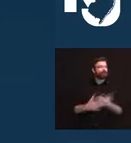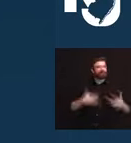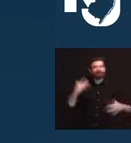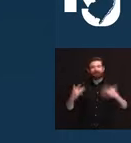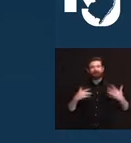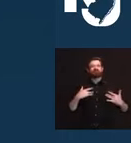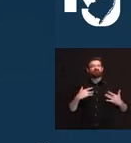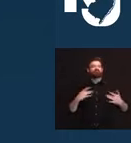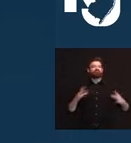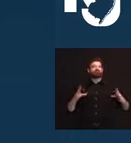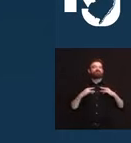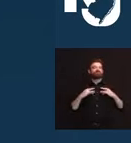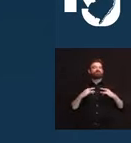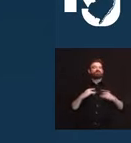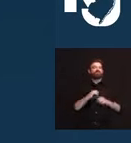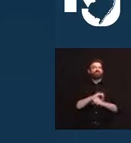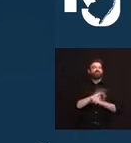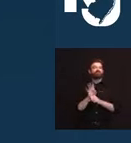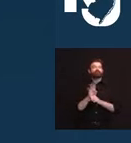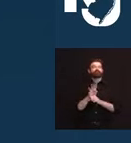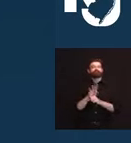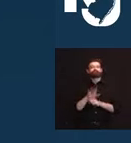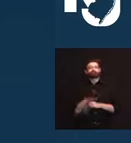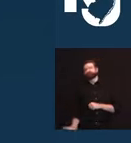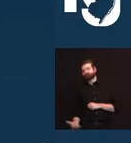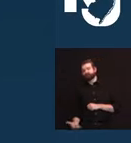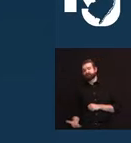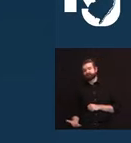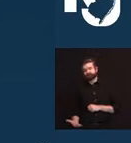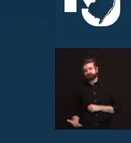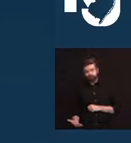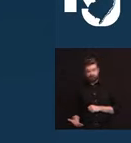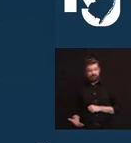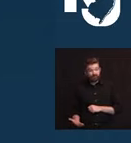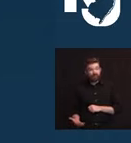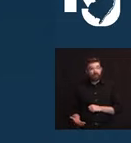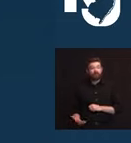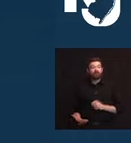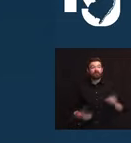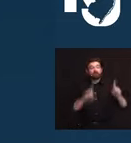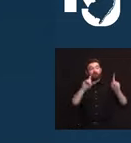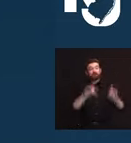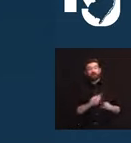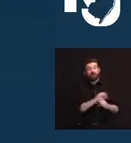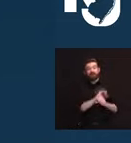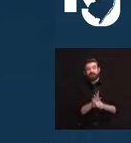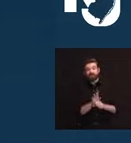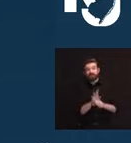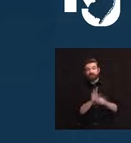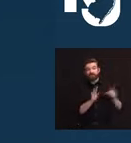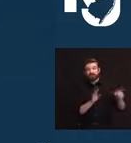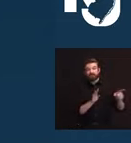it took Obina. He had gotten tested for COVID-19 just 3 days before his passing.